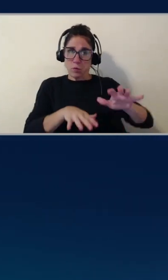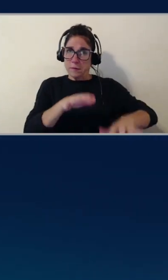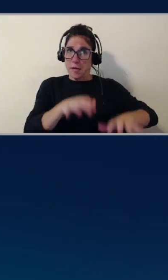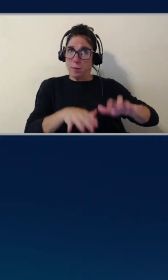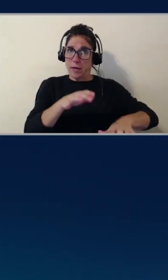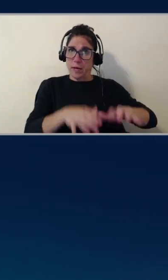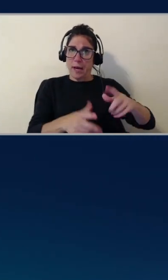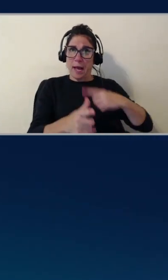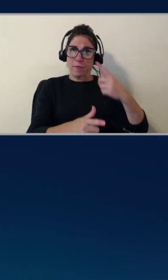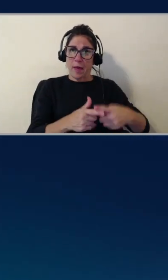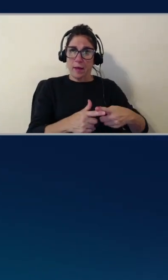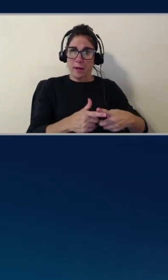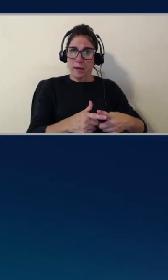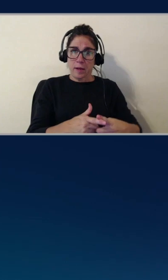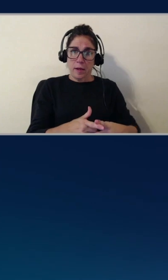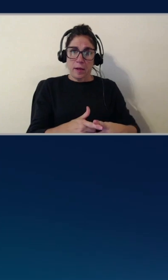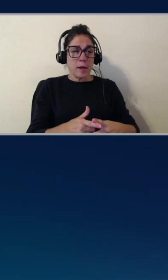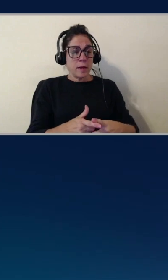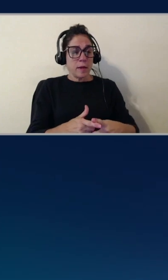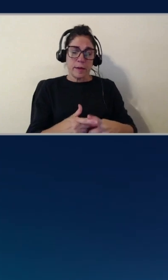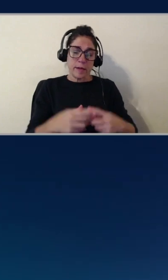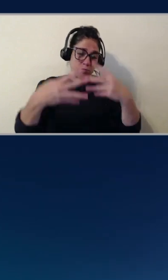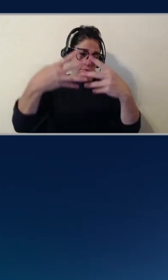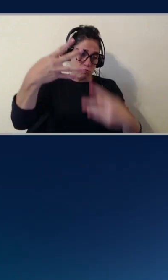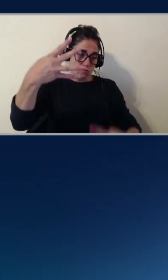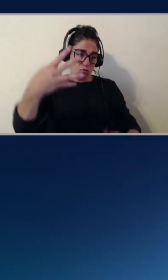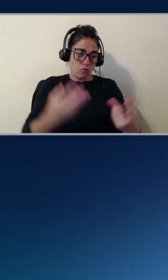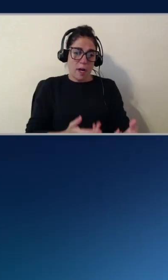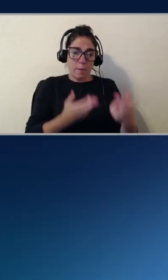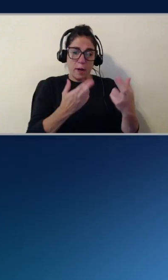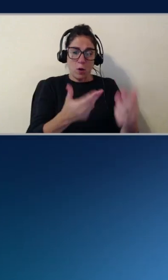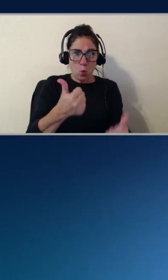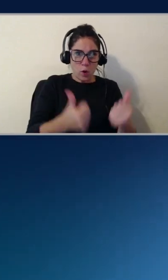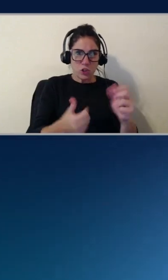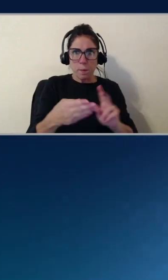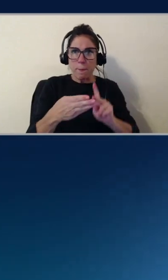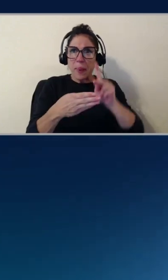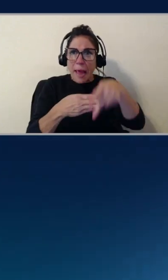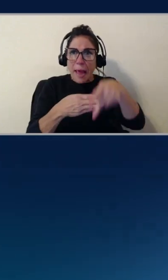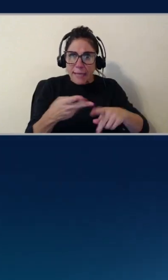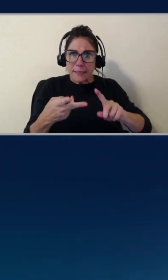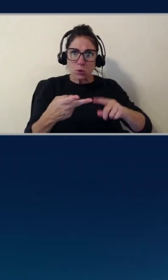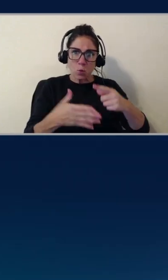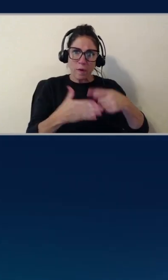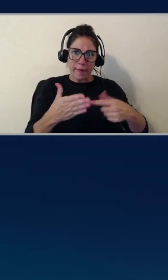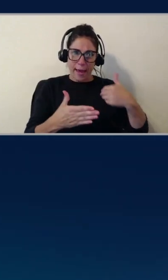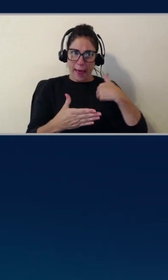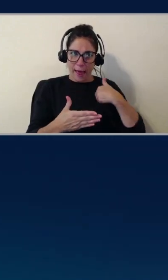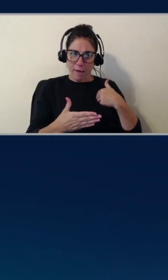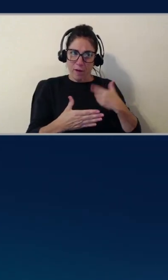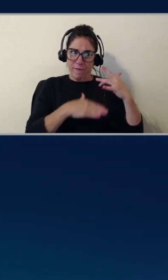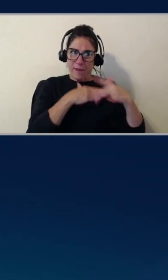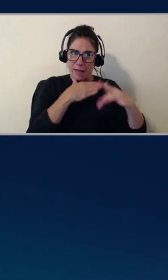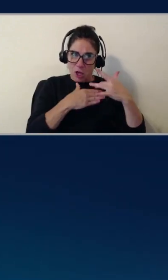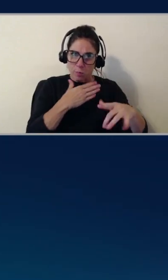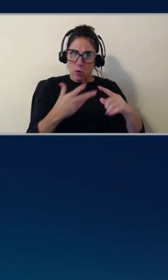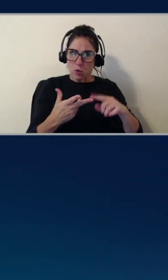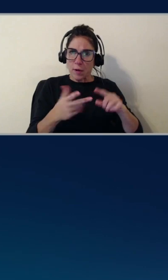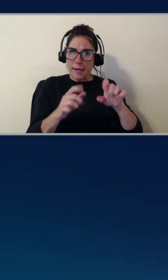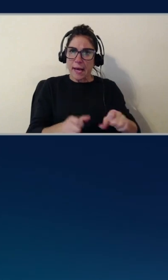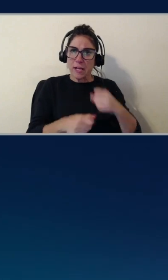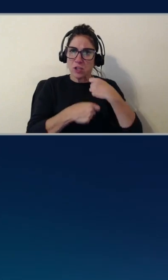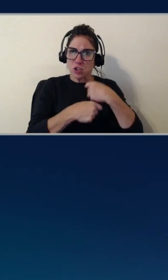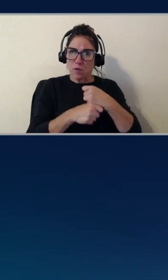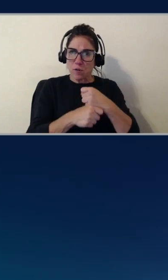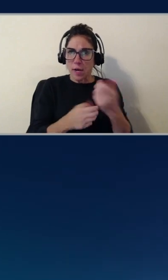it then gets recommendation for which plants they might want to offer, which they have in stock, and also can generate the offer and